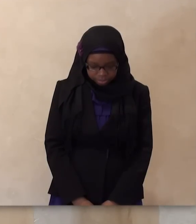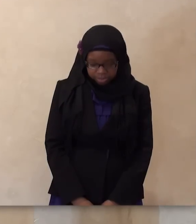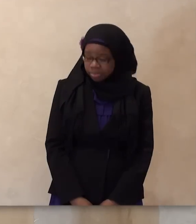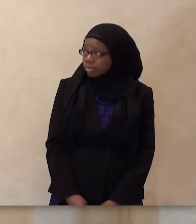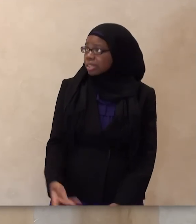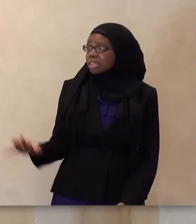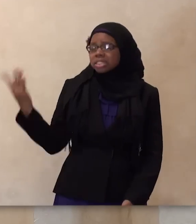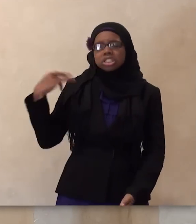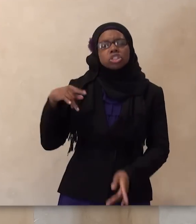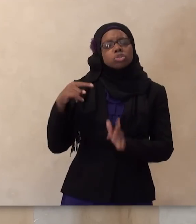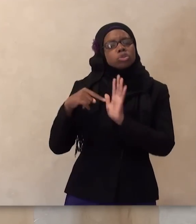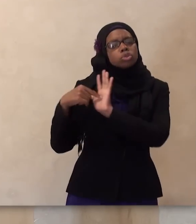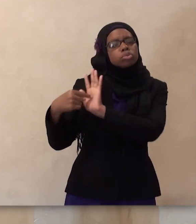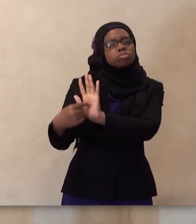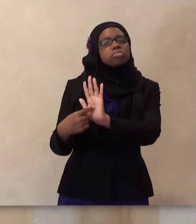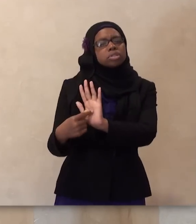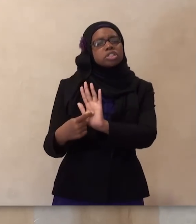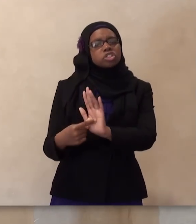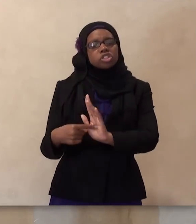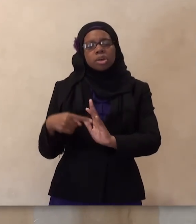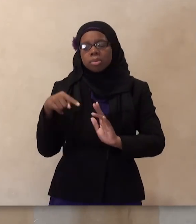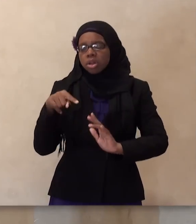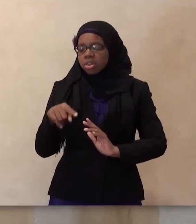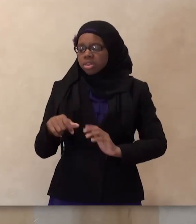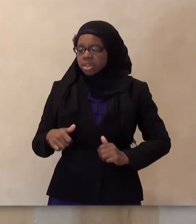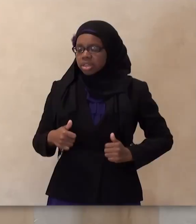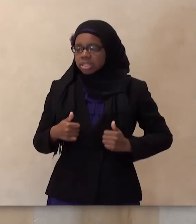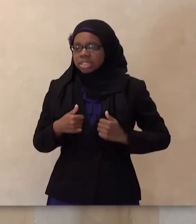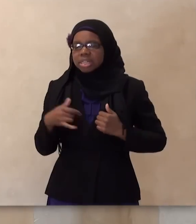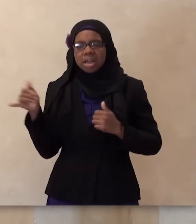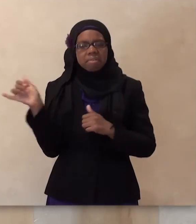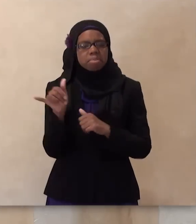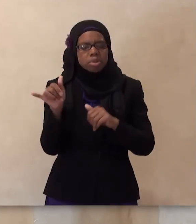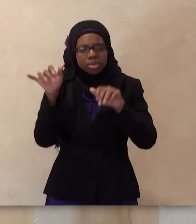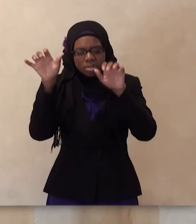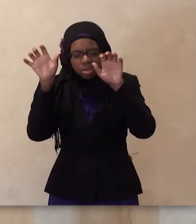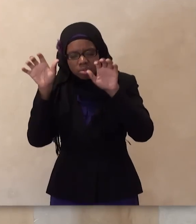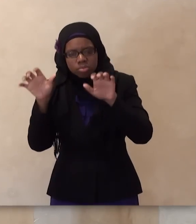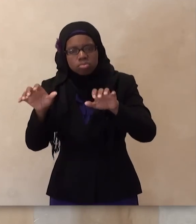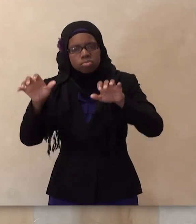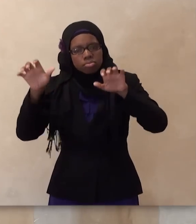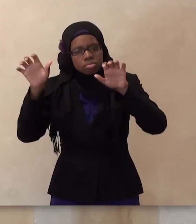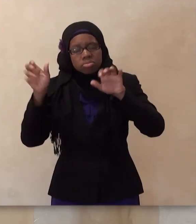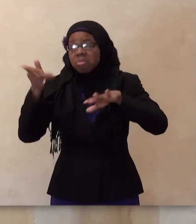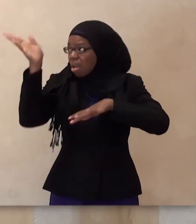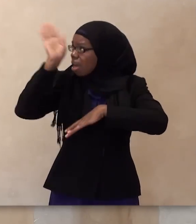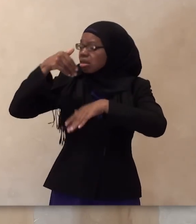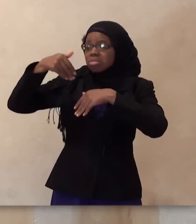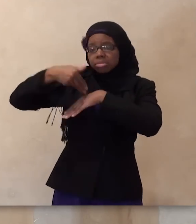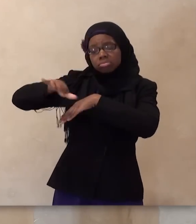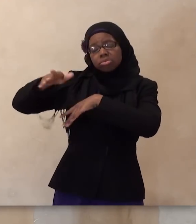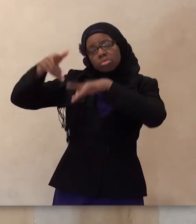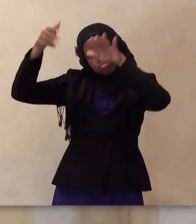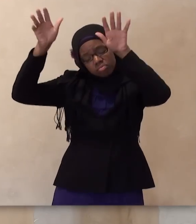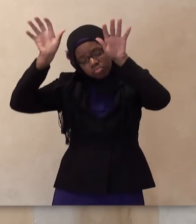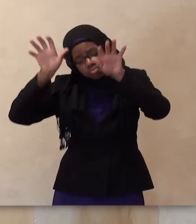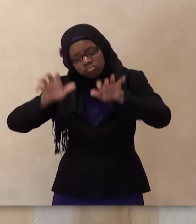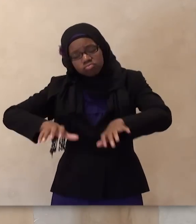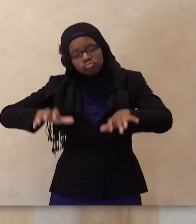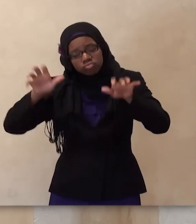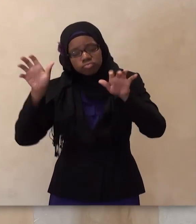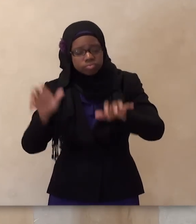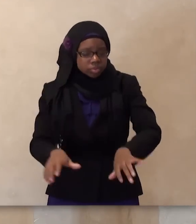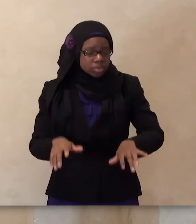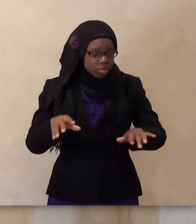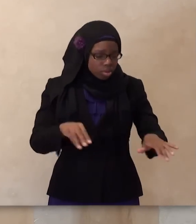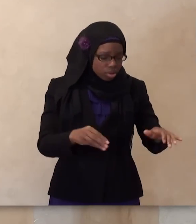of the life of this world. It is like the water, like the rain, which Allah subhanahu wa ta'ala sends down from the sky. And the vegetation